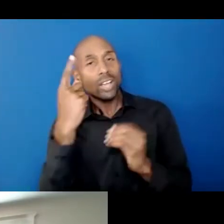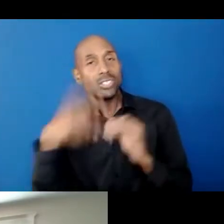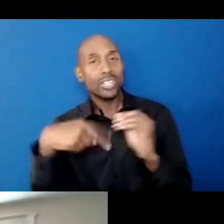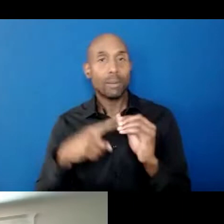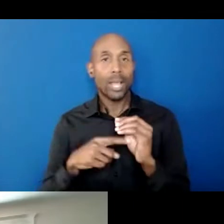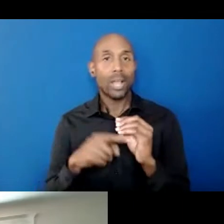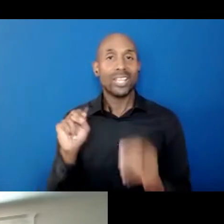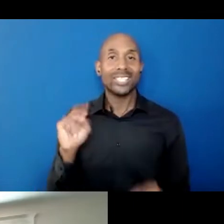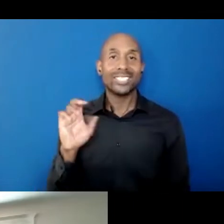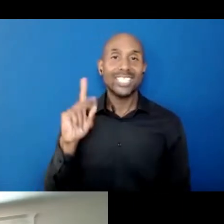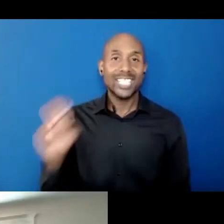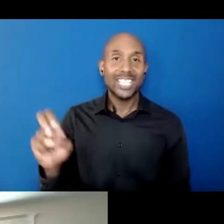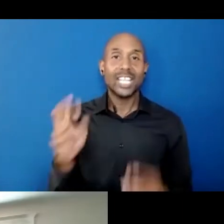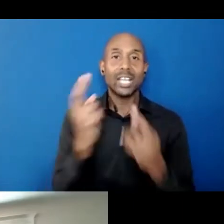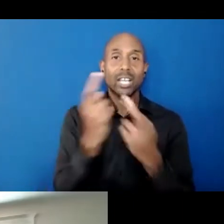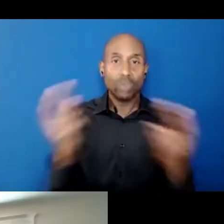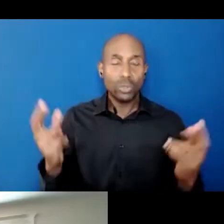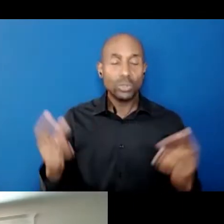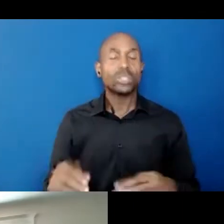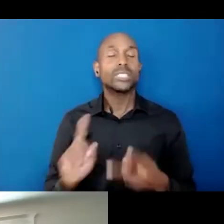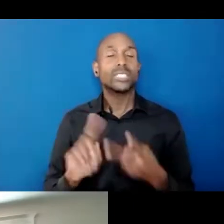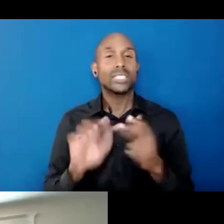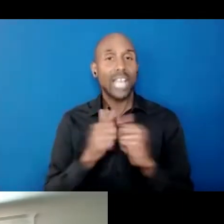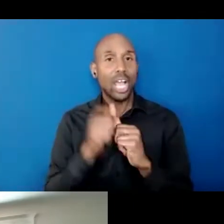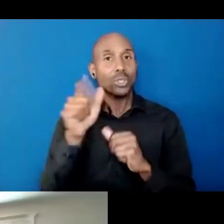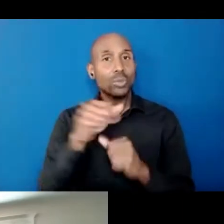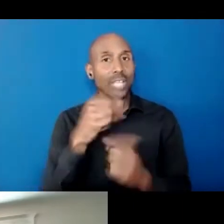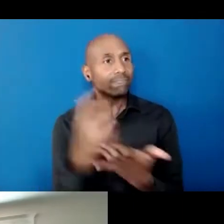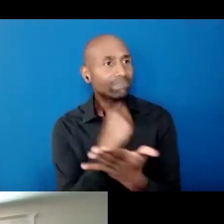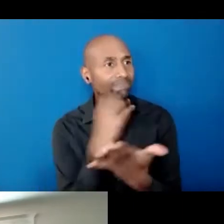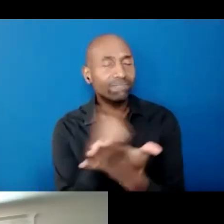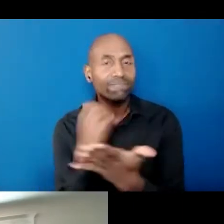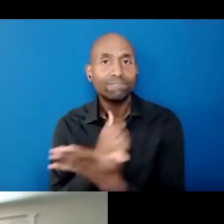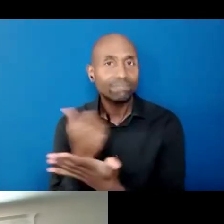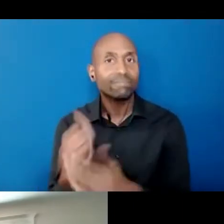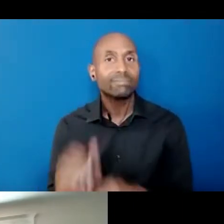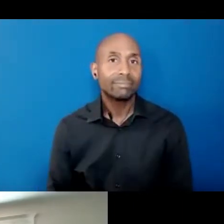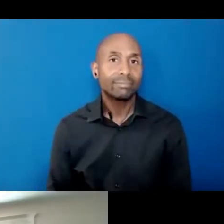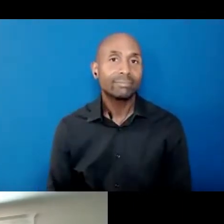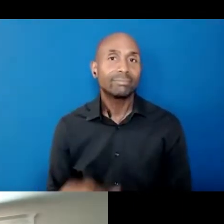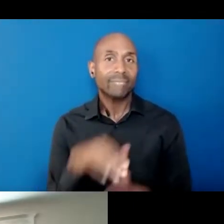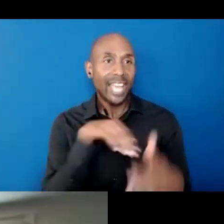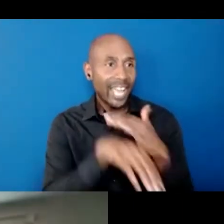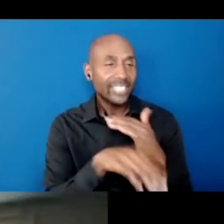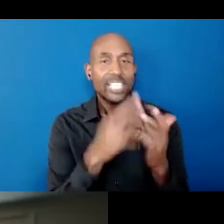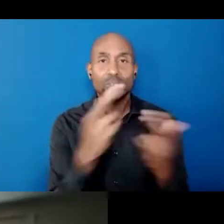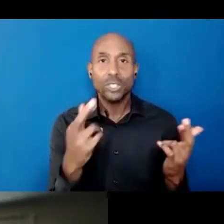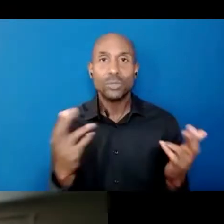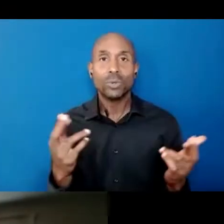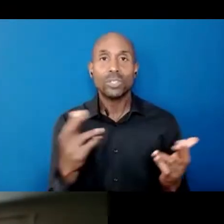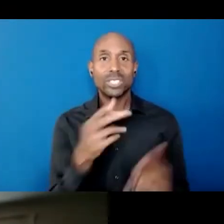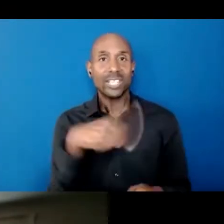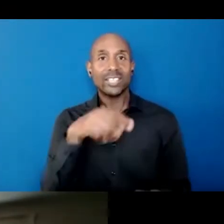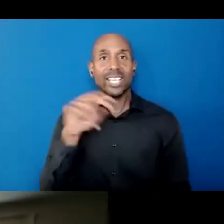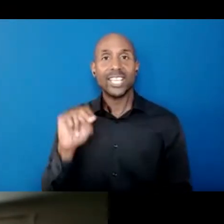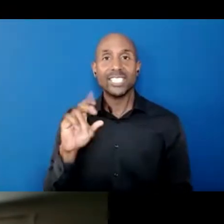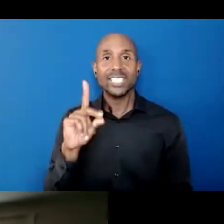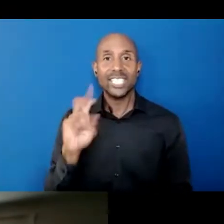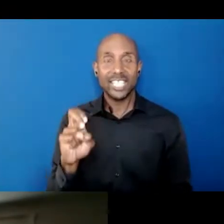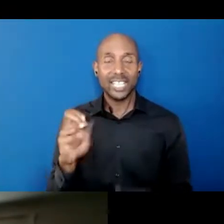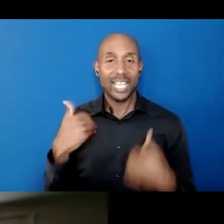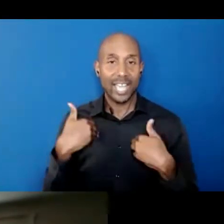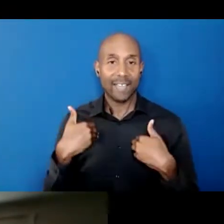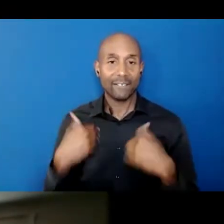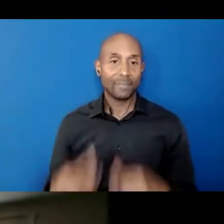can sort of avail yourself of them. So we've got a number of questions